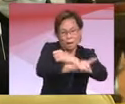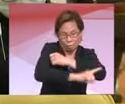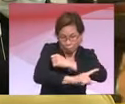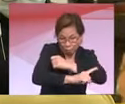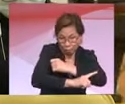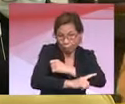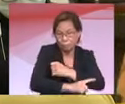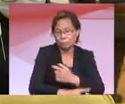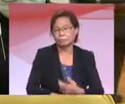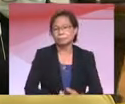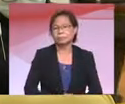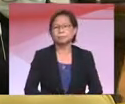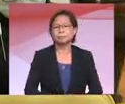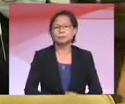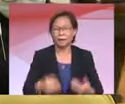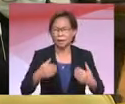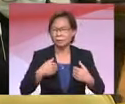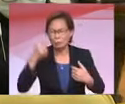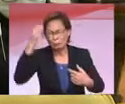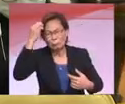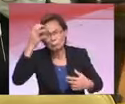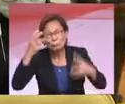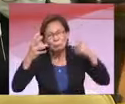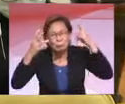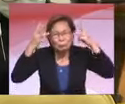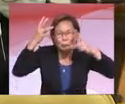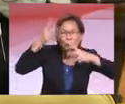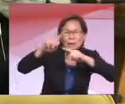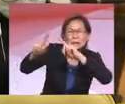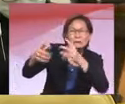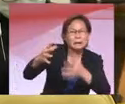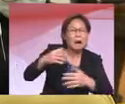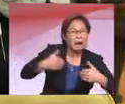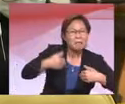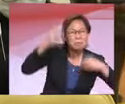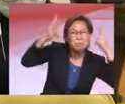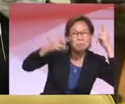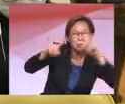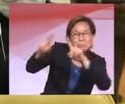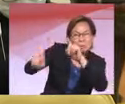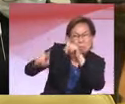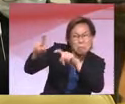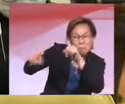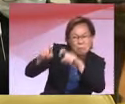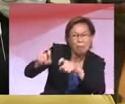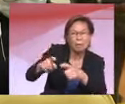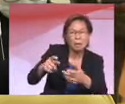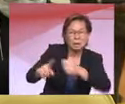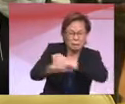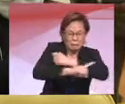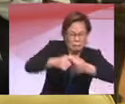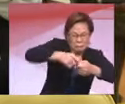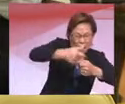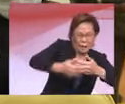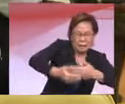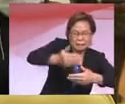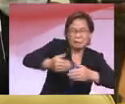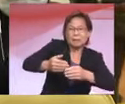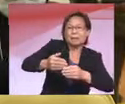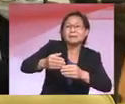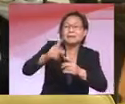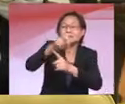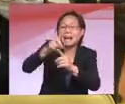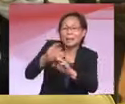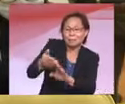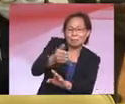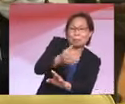And was it? I think there's been some concerns, you know, or questions whether the compound was backdated or, you know, done in response to